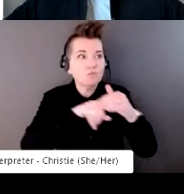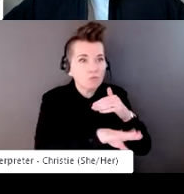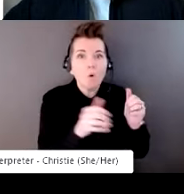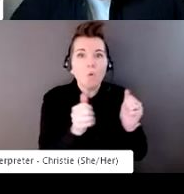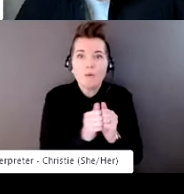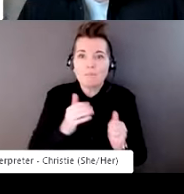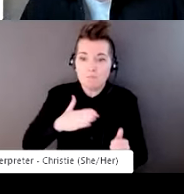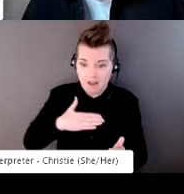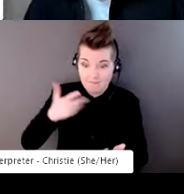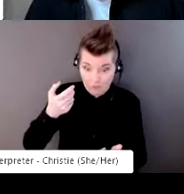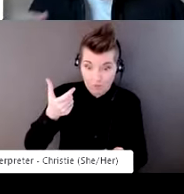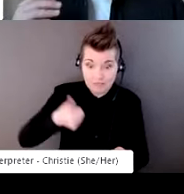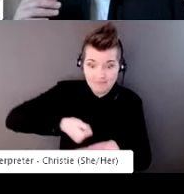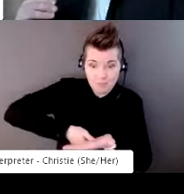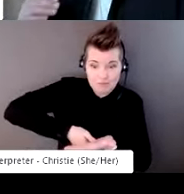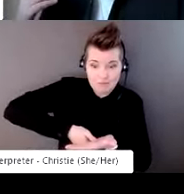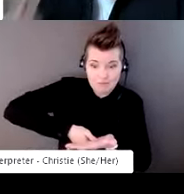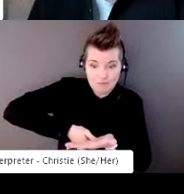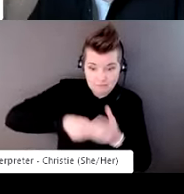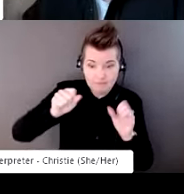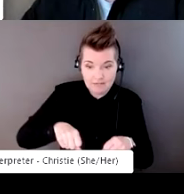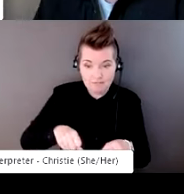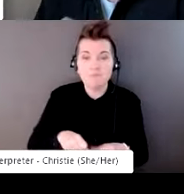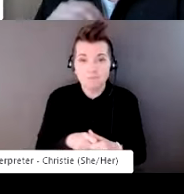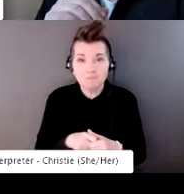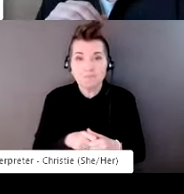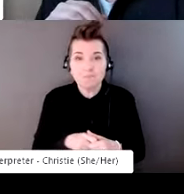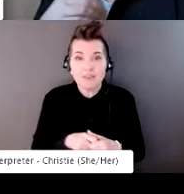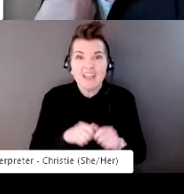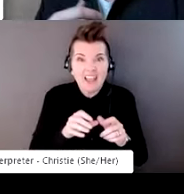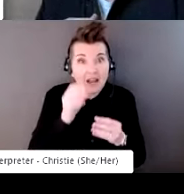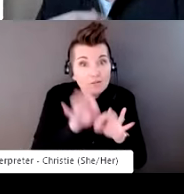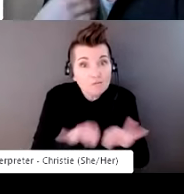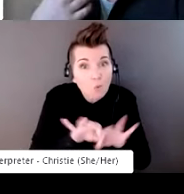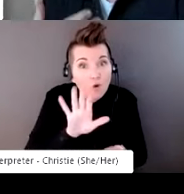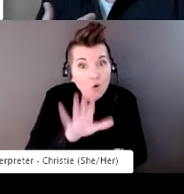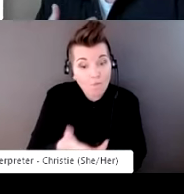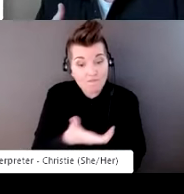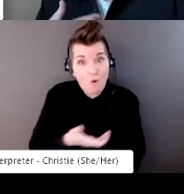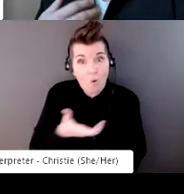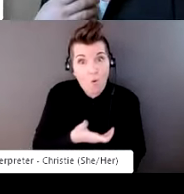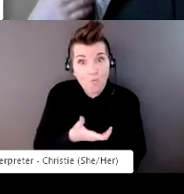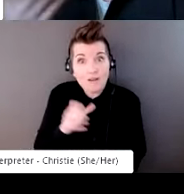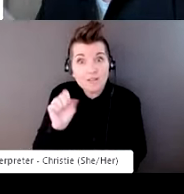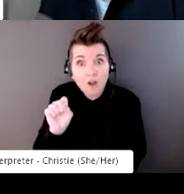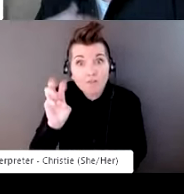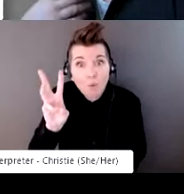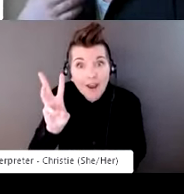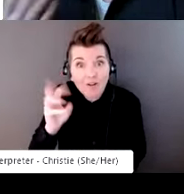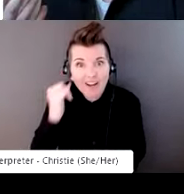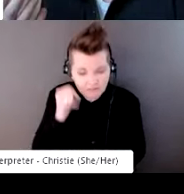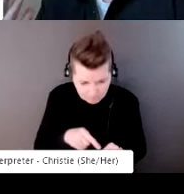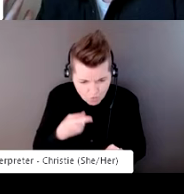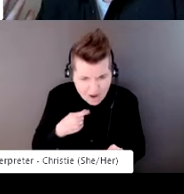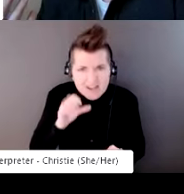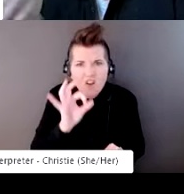have. I also always keep my software up to date, and that's because software updates on both your laptop